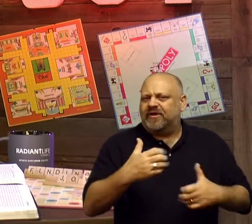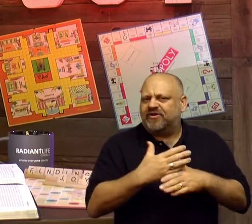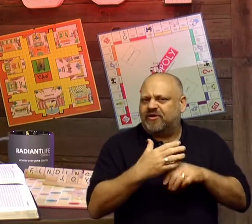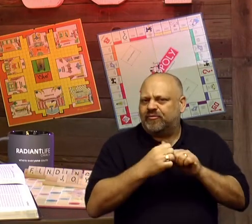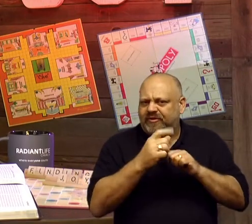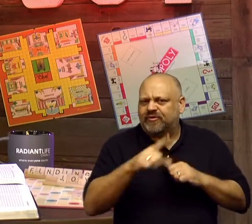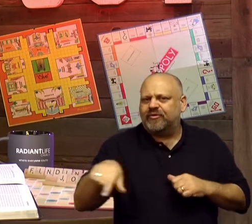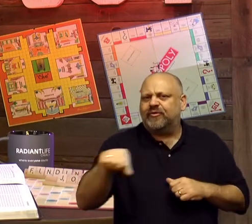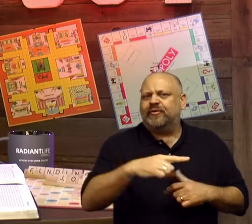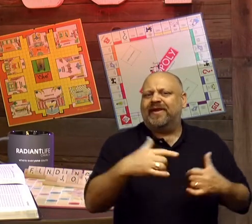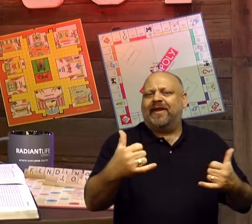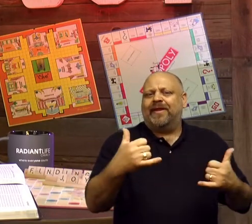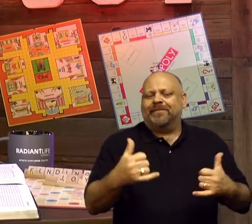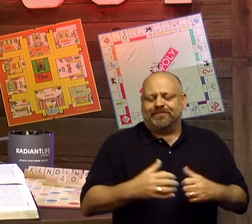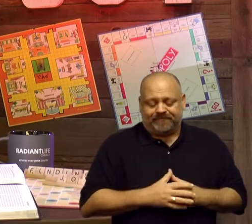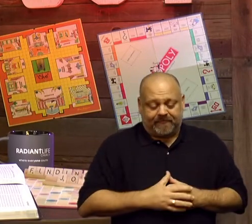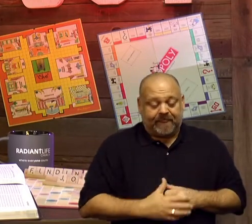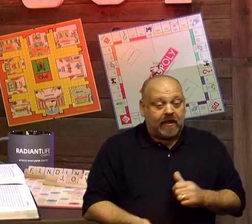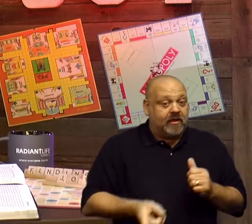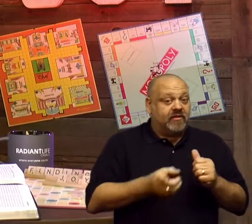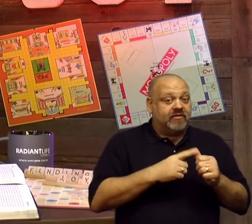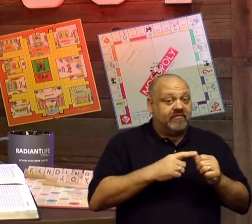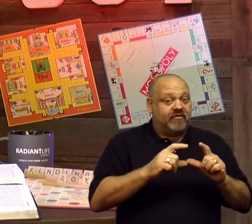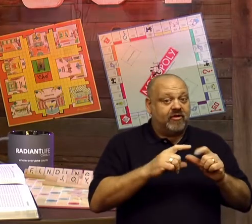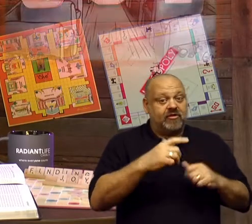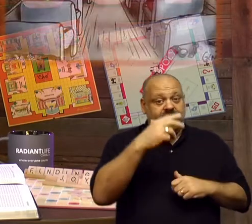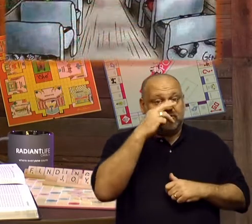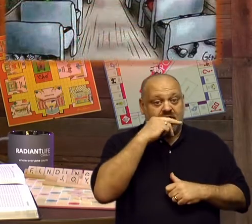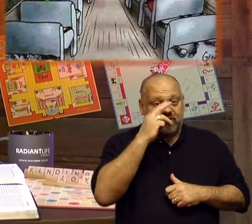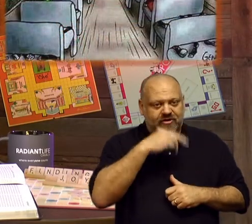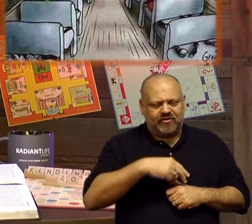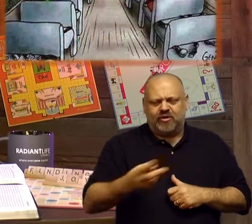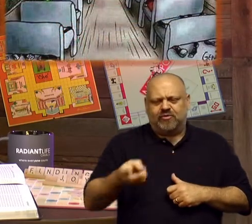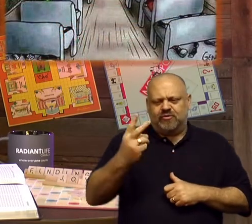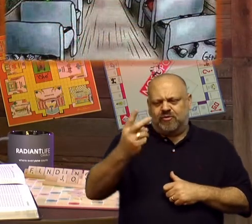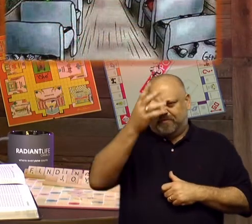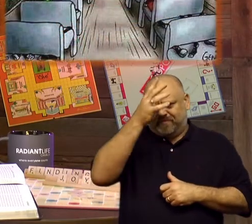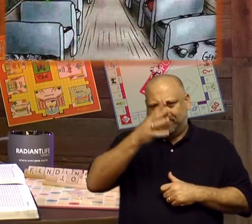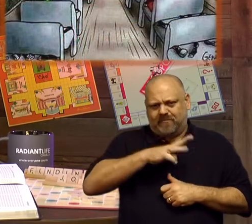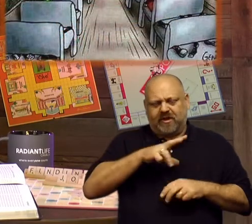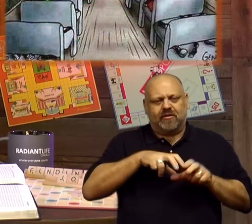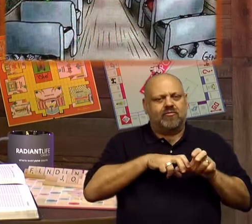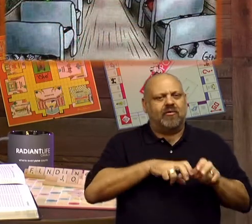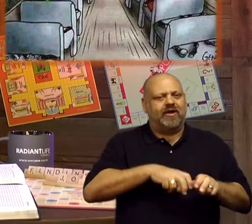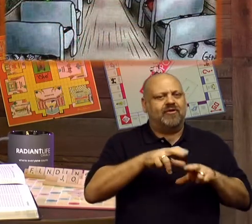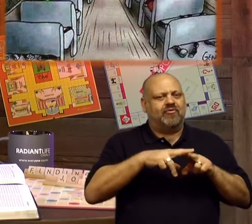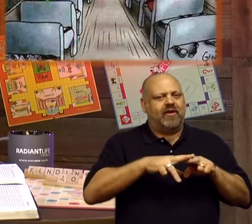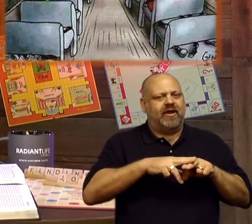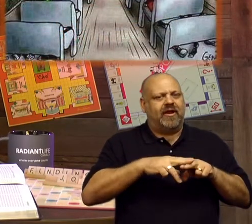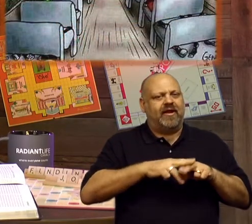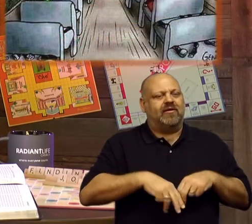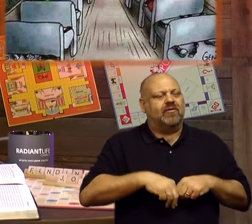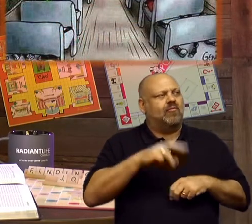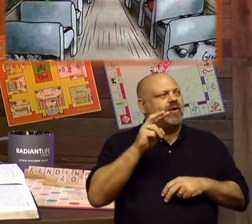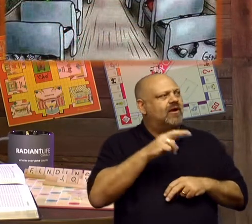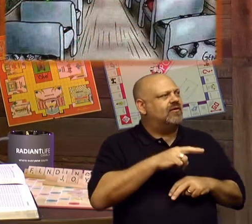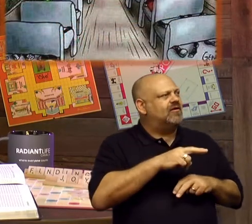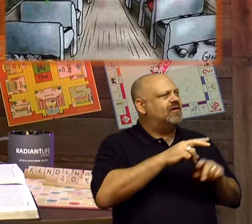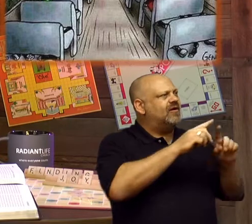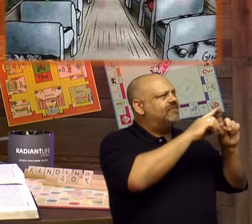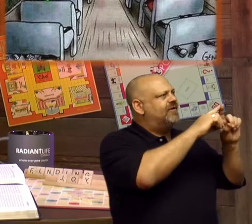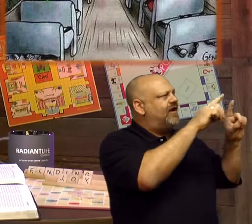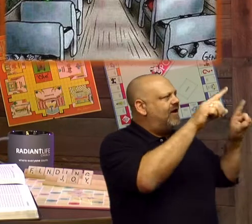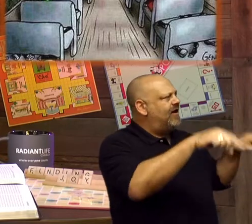to share those with you today. The first one is of two men in a train. One of them is looking at the bleak